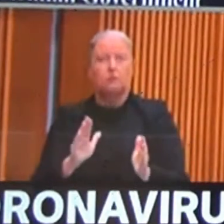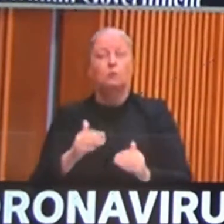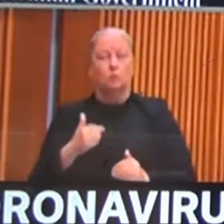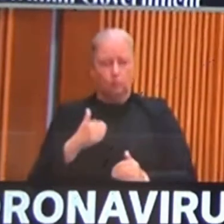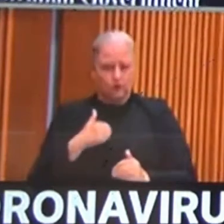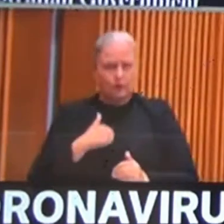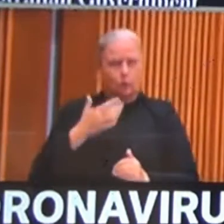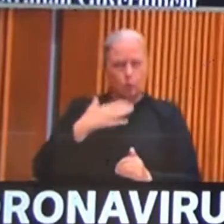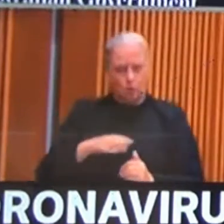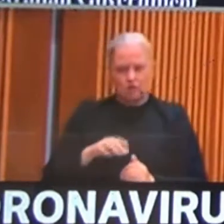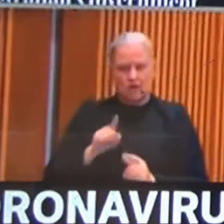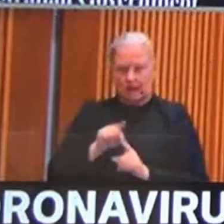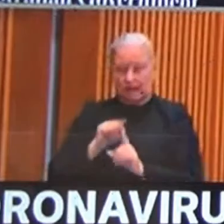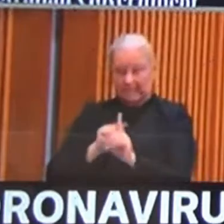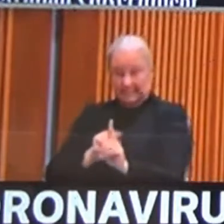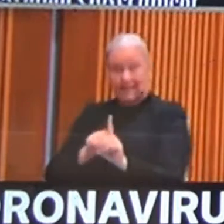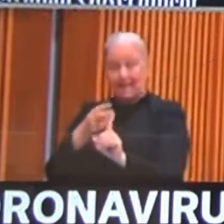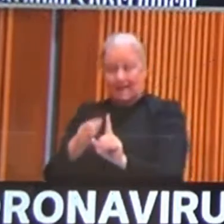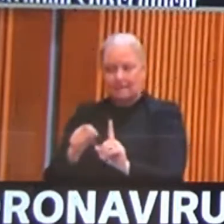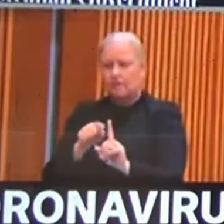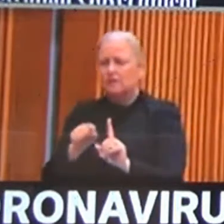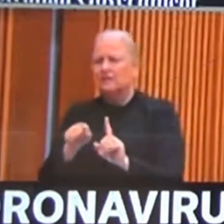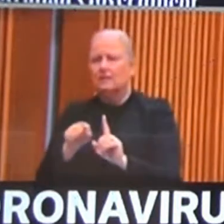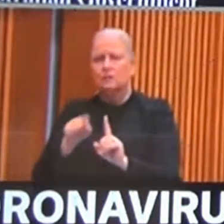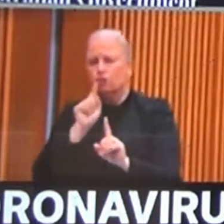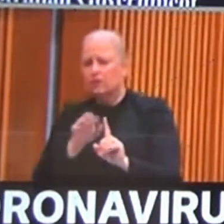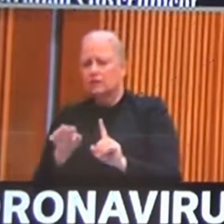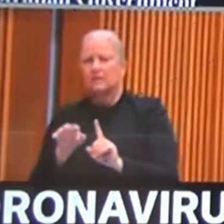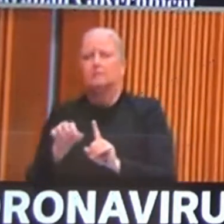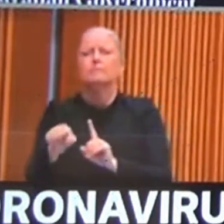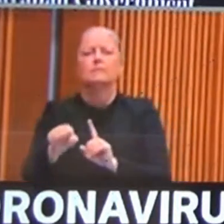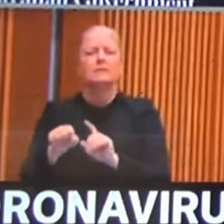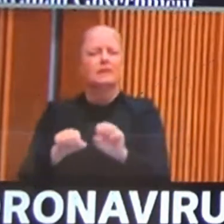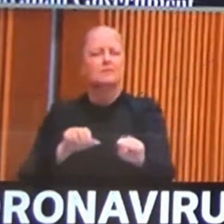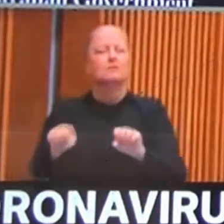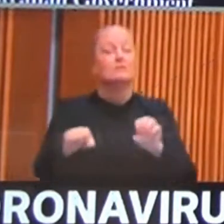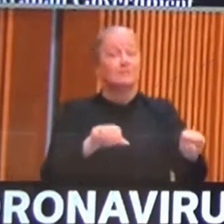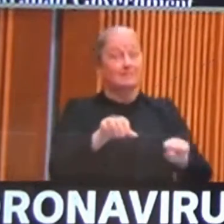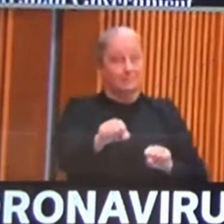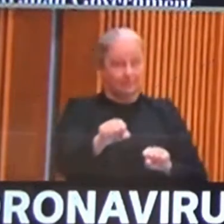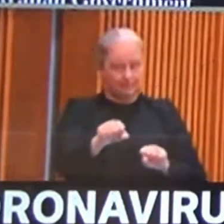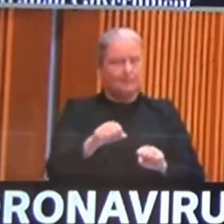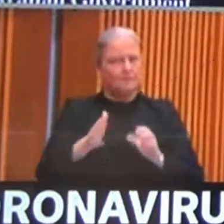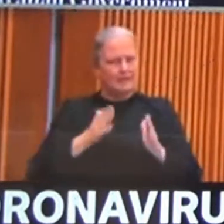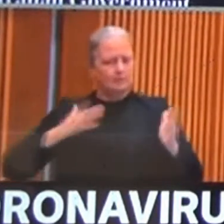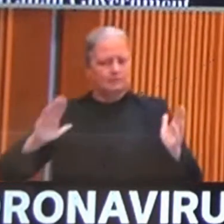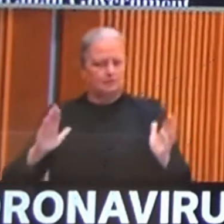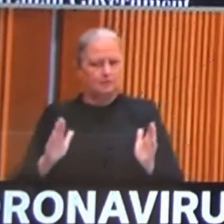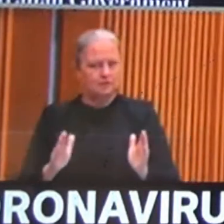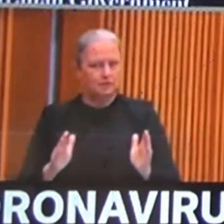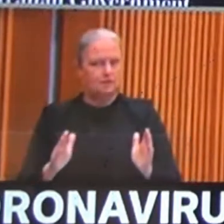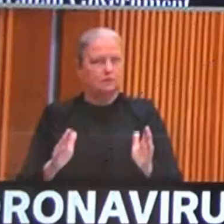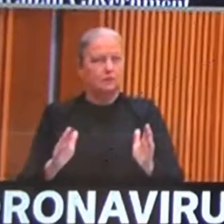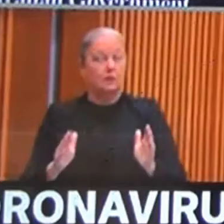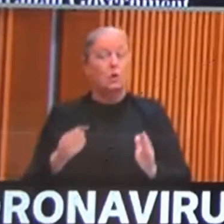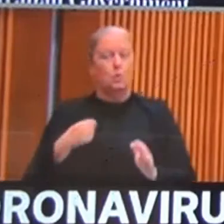and to wipe out community-to-community transmission. And then as we get on top of that, and the medical advice is clear,